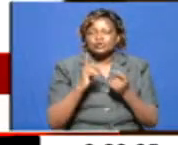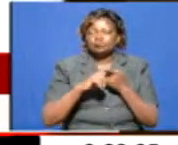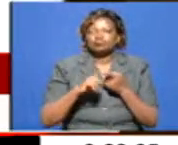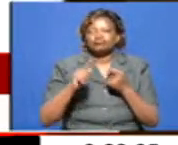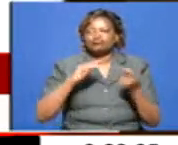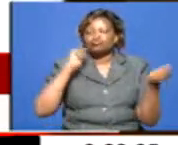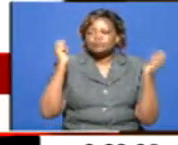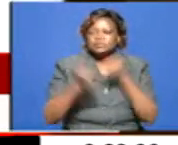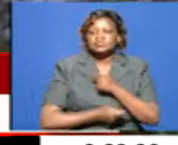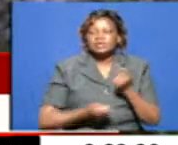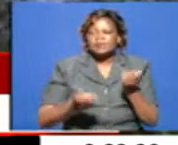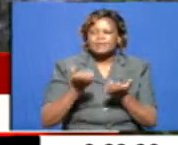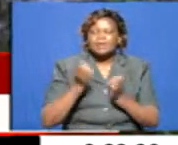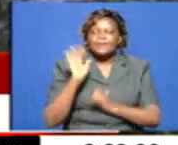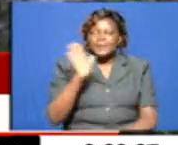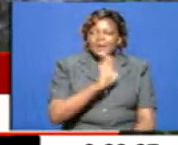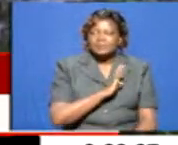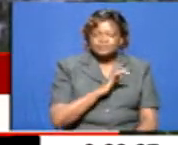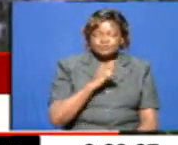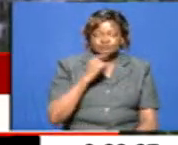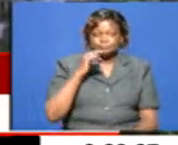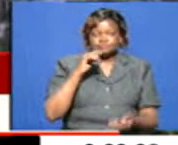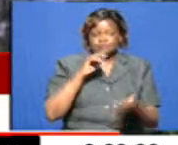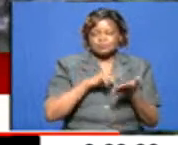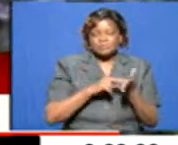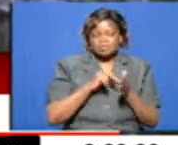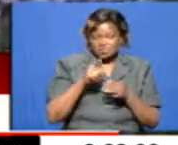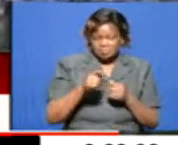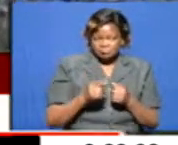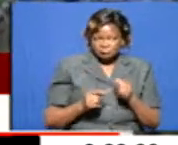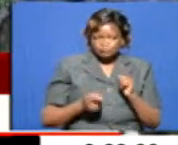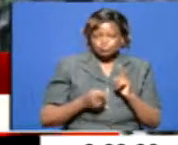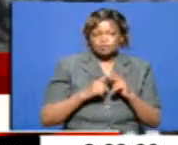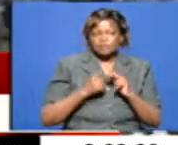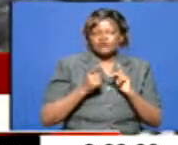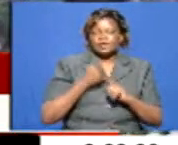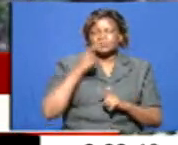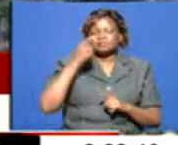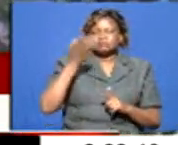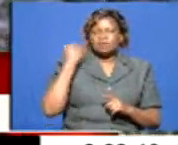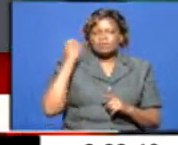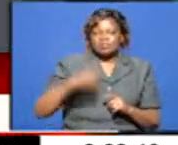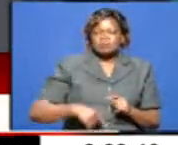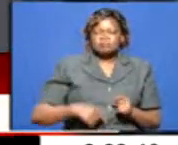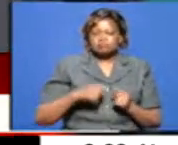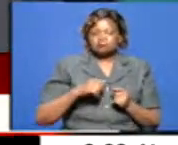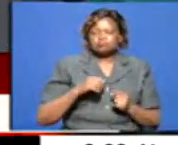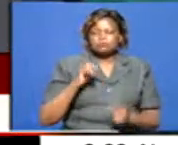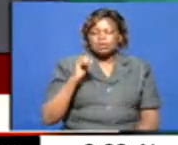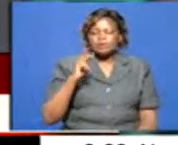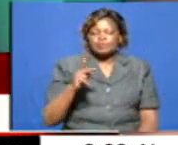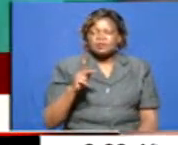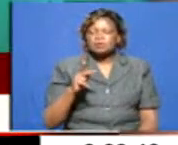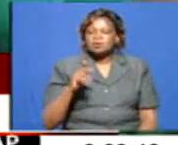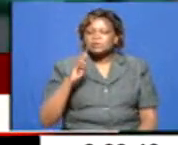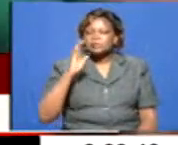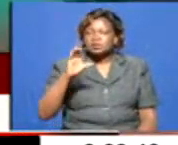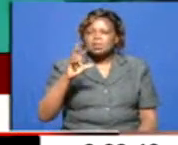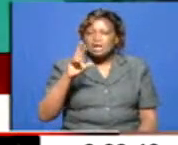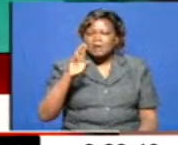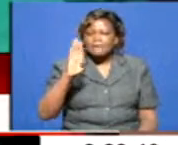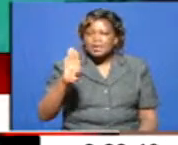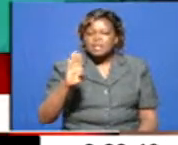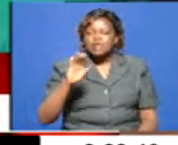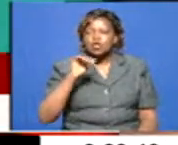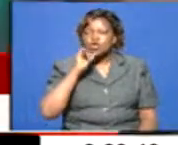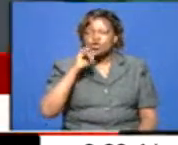their businesses. As such, effective fast last month, credit reference bureaus will not include any credit